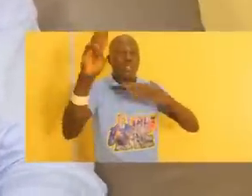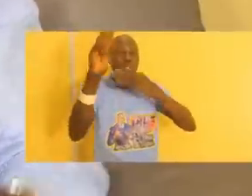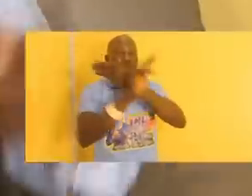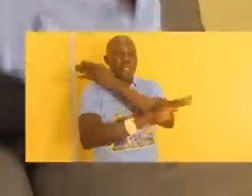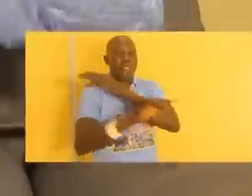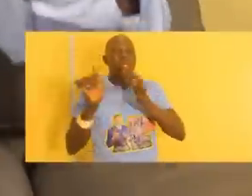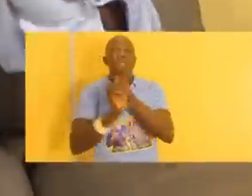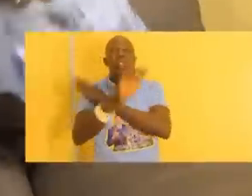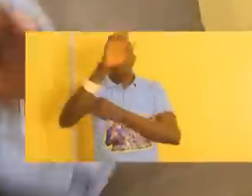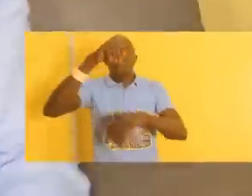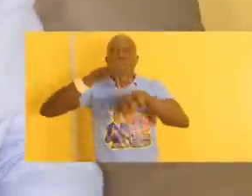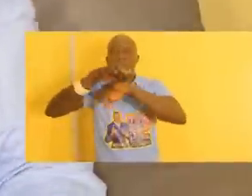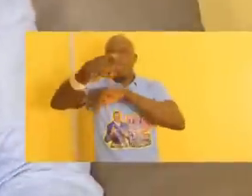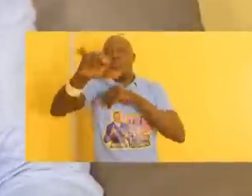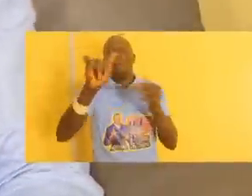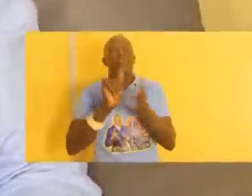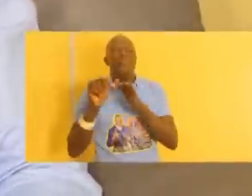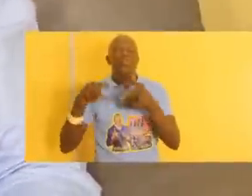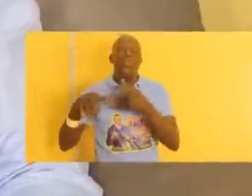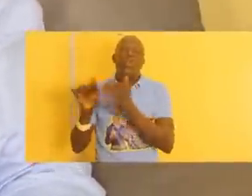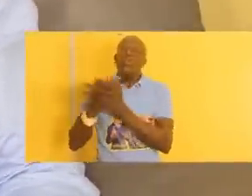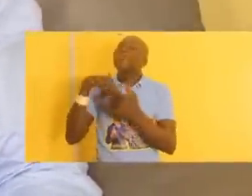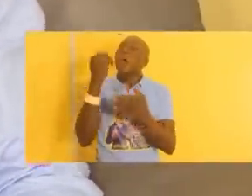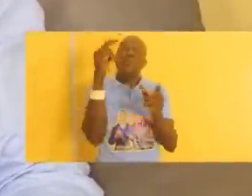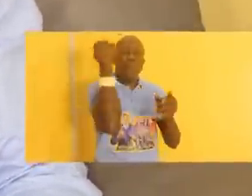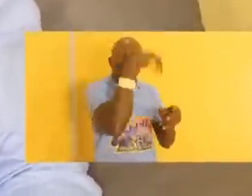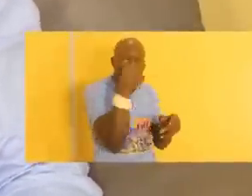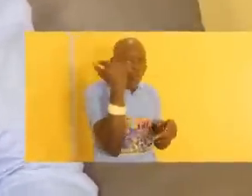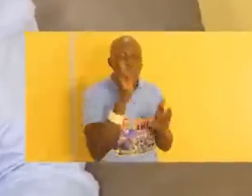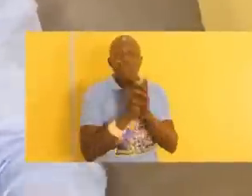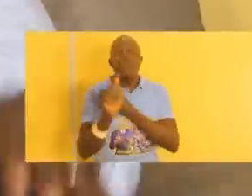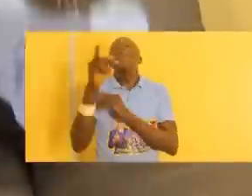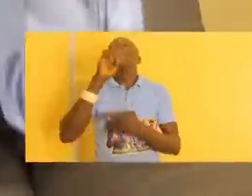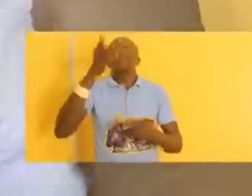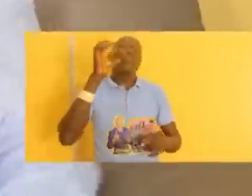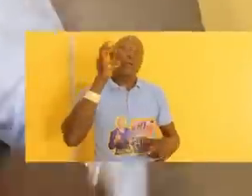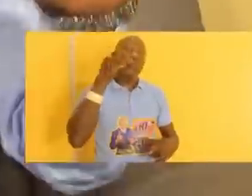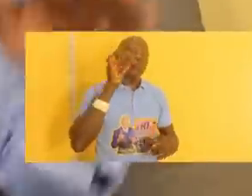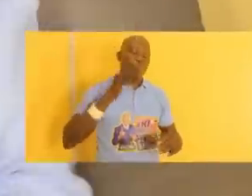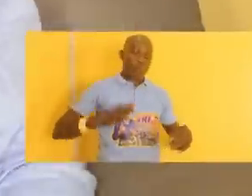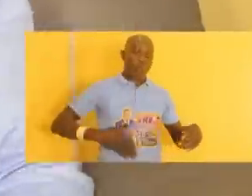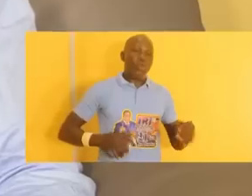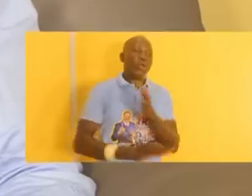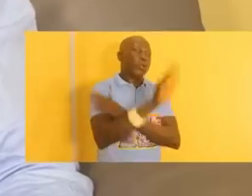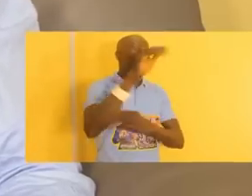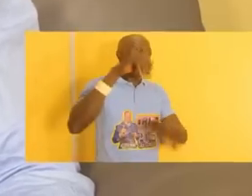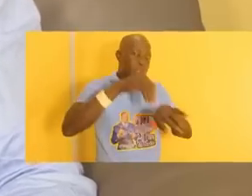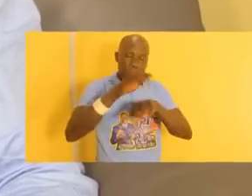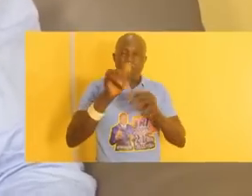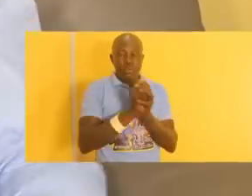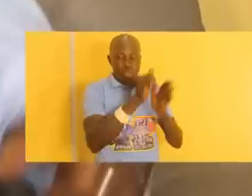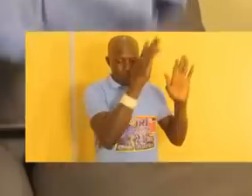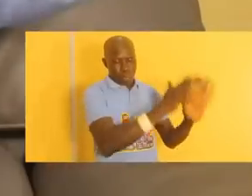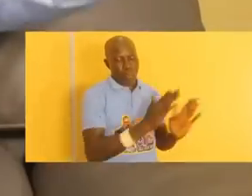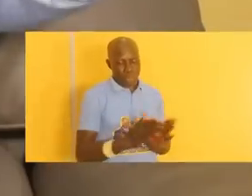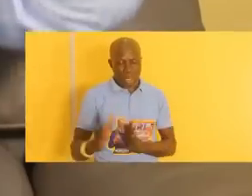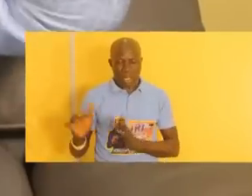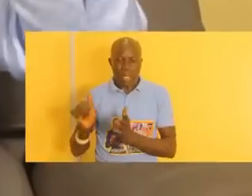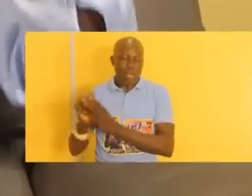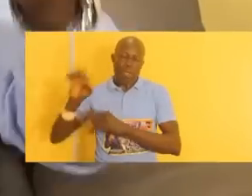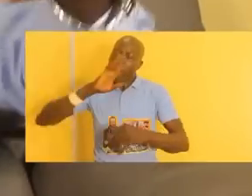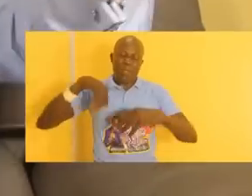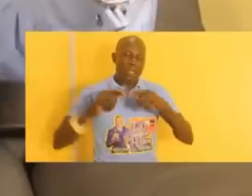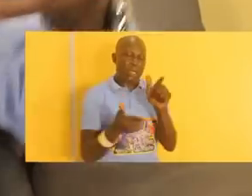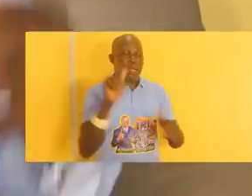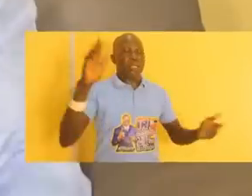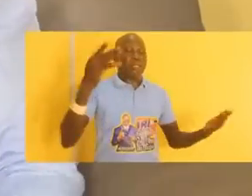contractors. Oluwaramisi. The Lord send me to you. Anytime we do that for me. All of you trust God. Oluwaramisi. The Lord send me to you. Just get ready. Oma ni